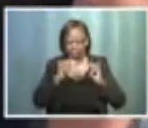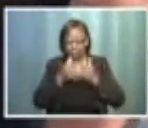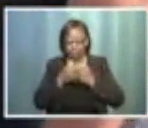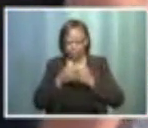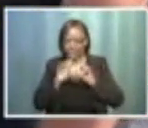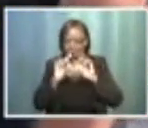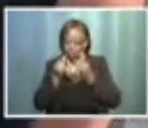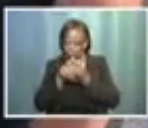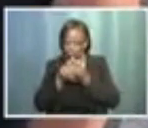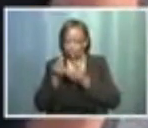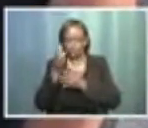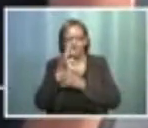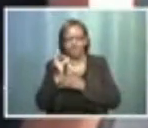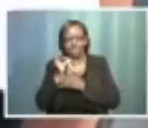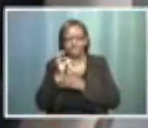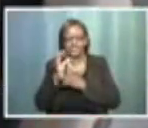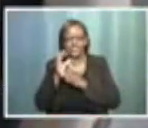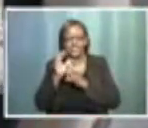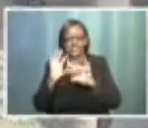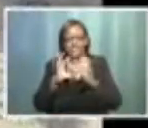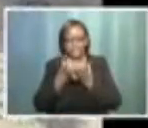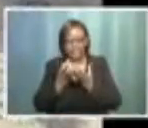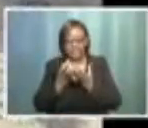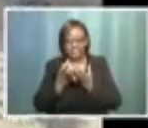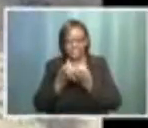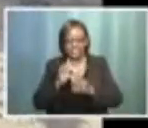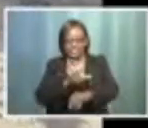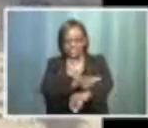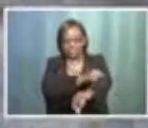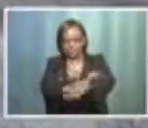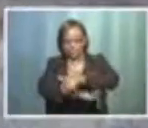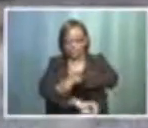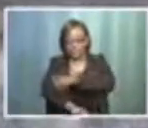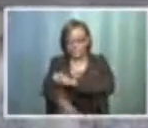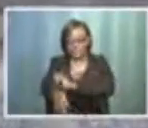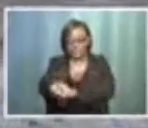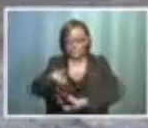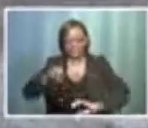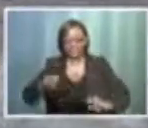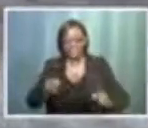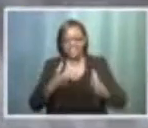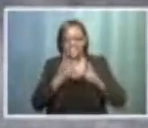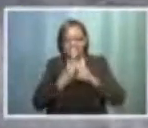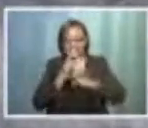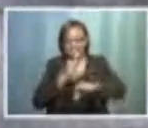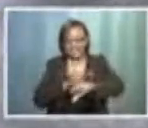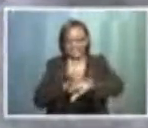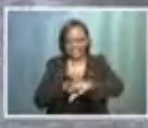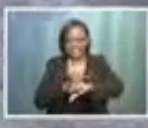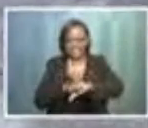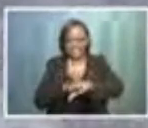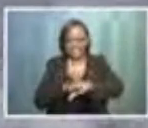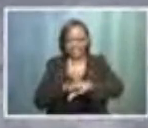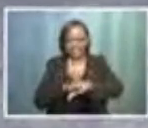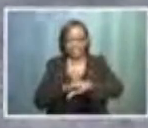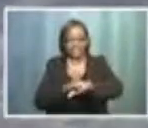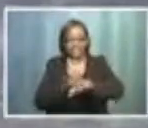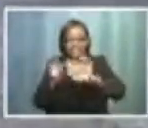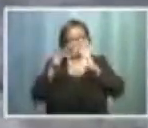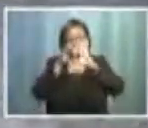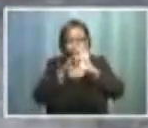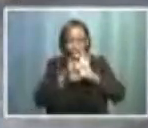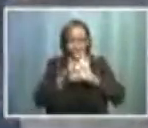and Sandals Emerald Bay are willing to roll up their sleeves. For the second year in a row, the companies will join forces for